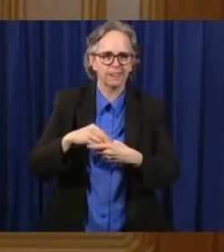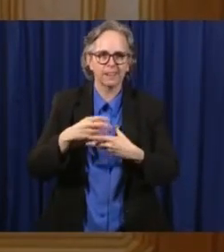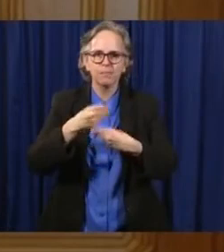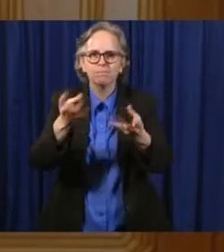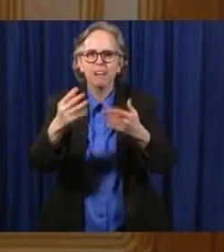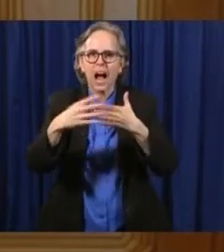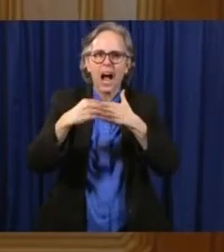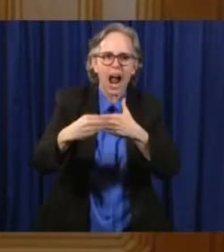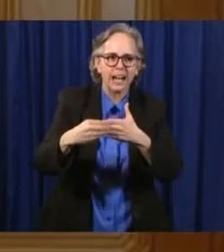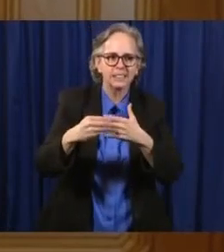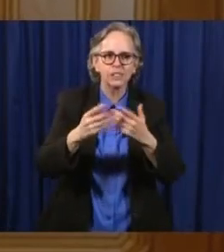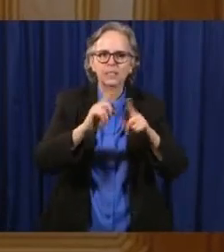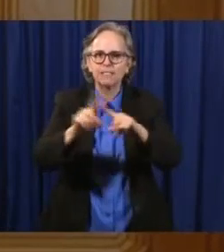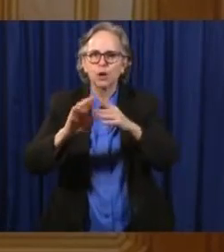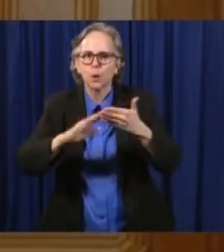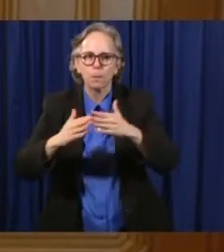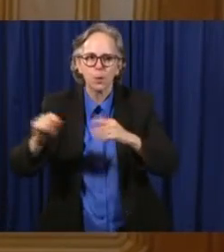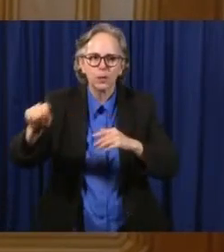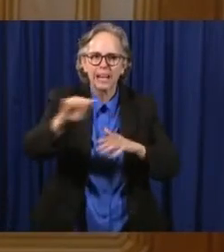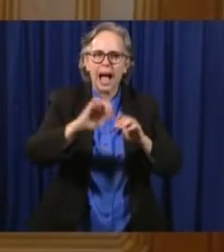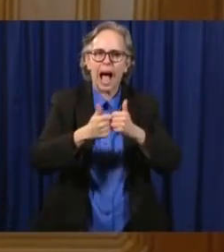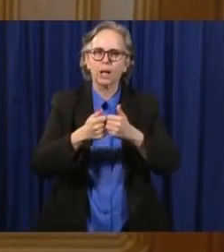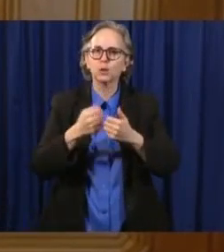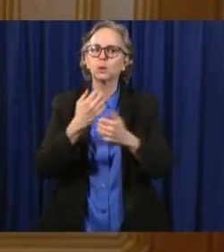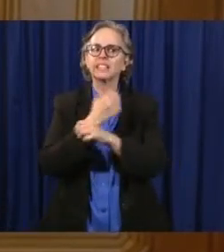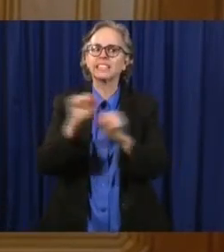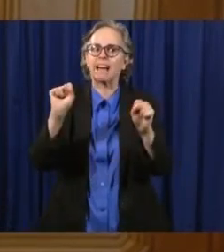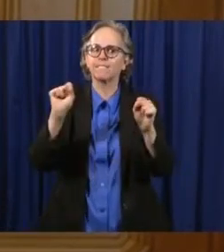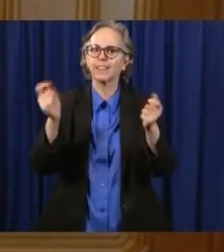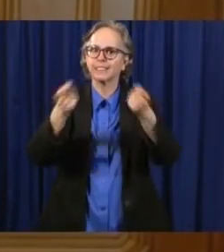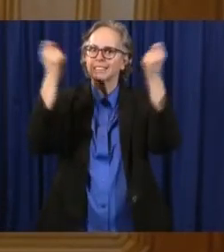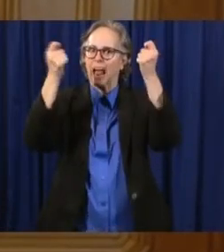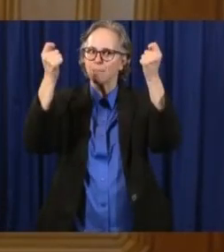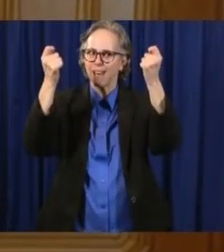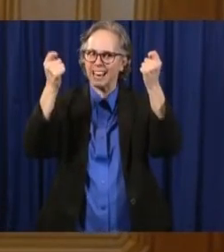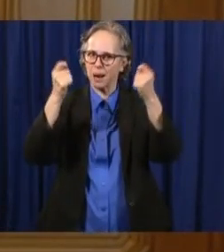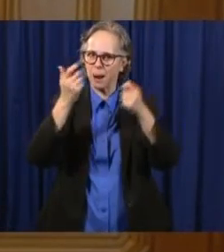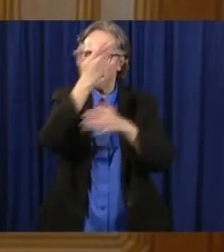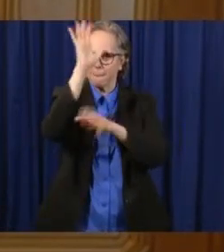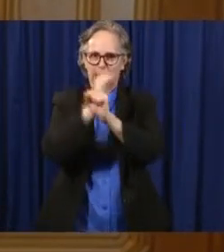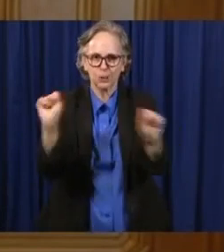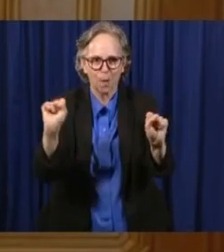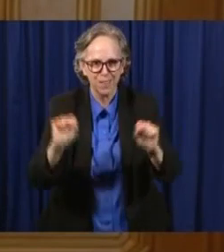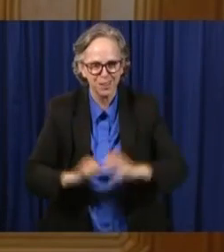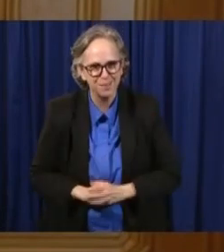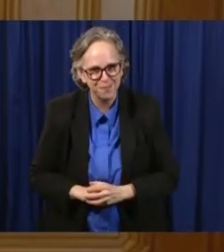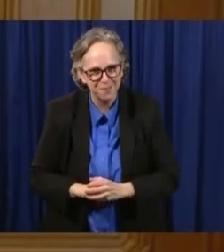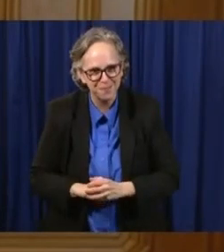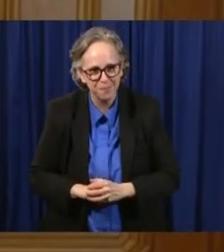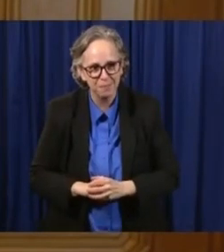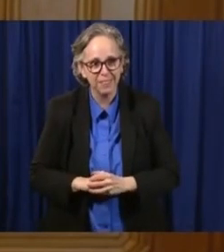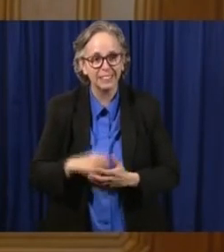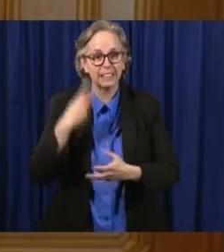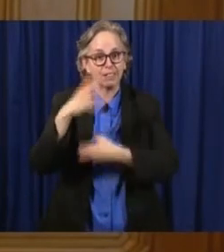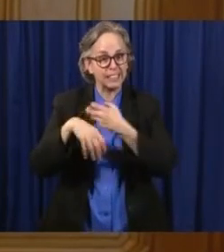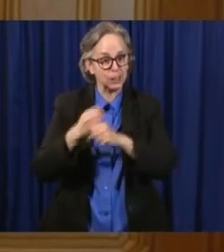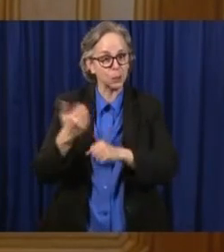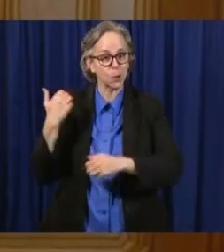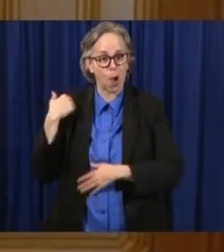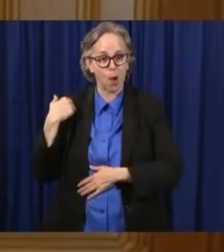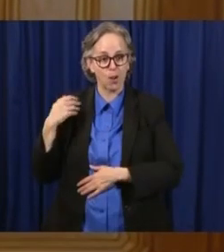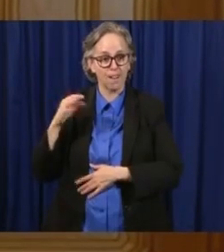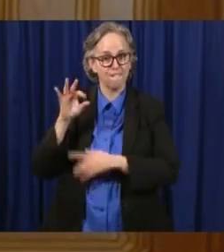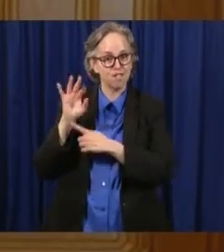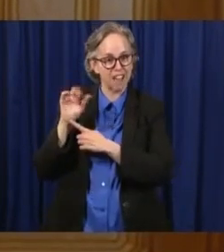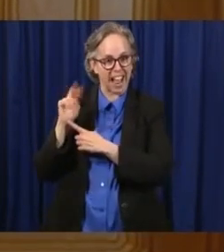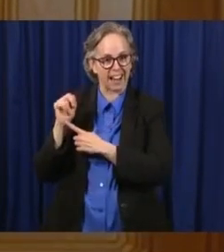how to safely celebrate Passover. Several years ago, Fran and our granddaughter